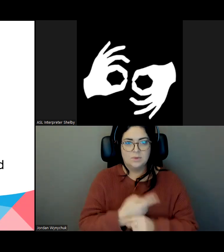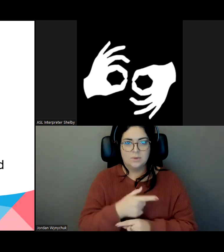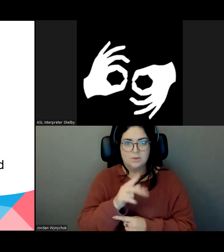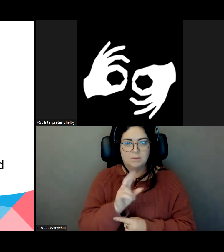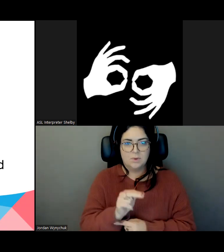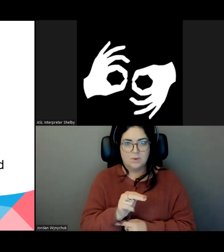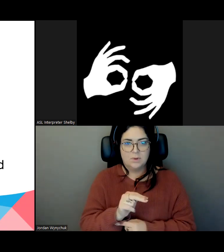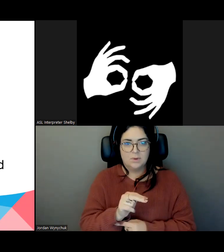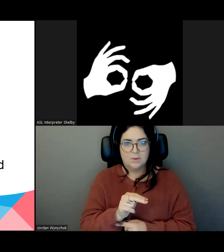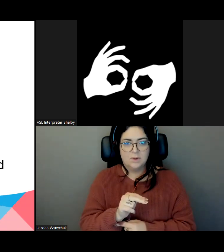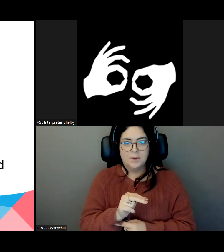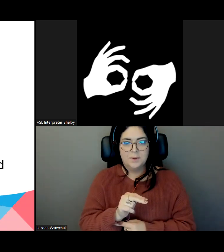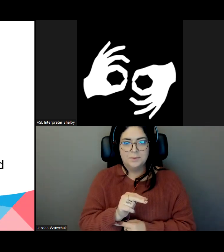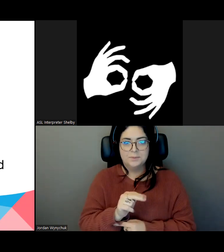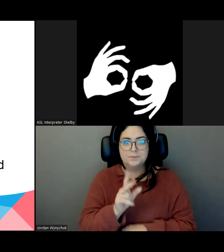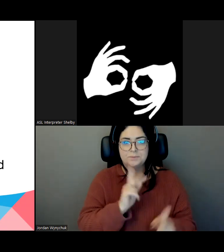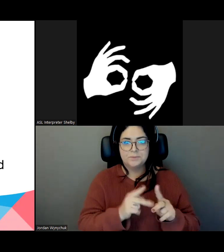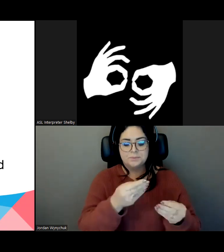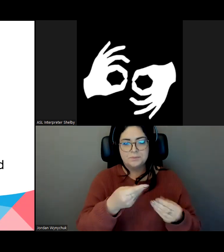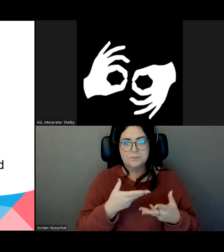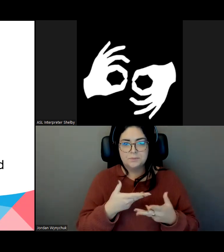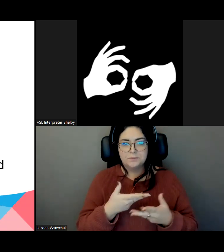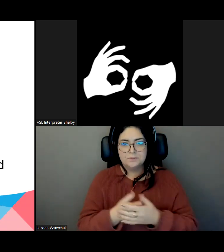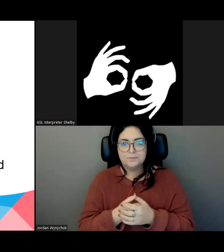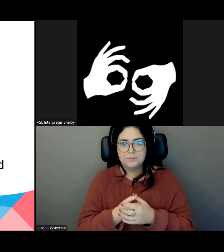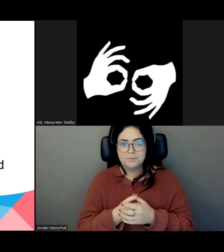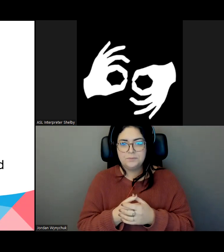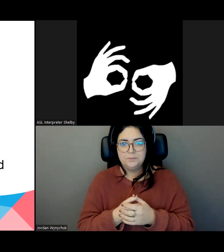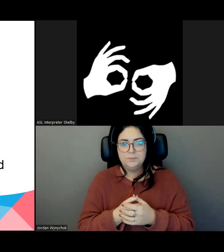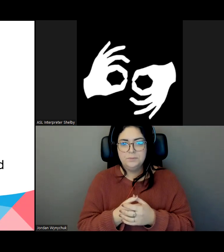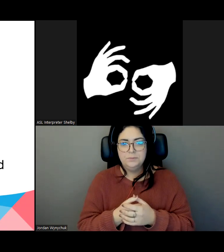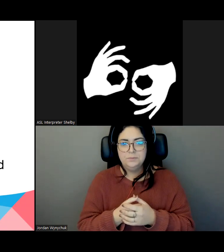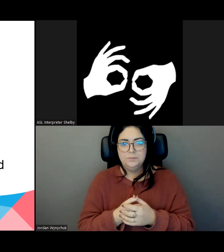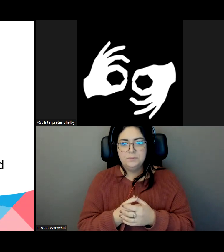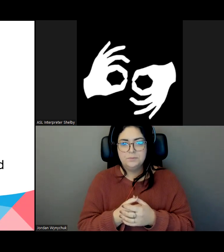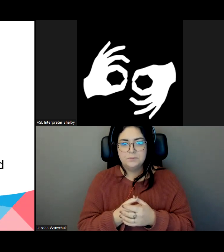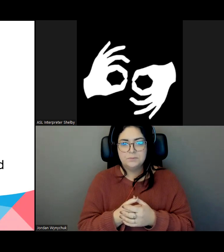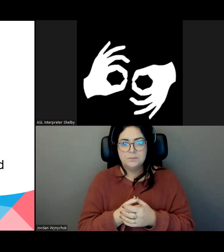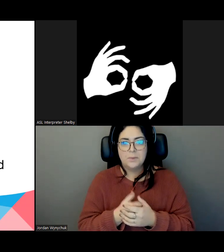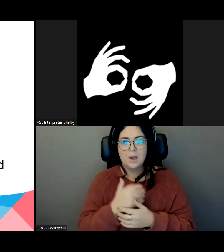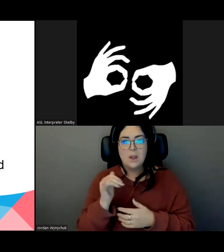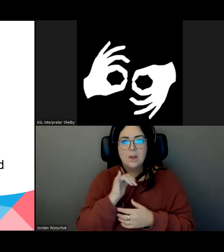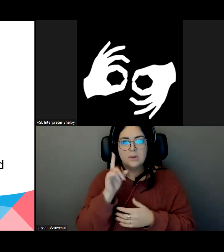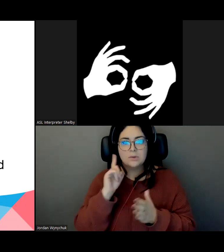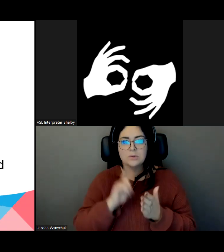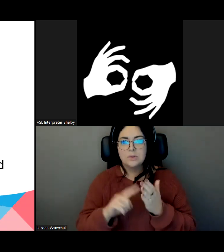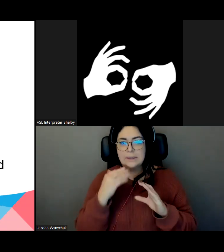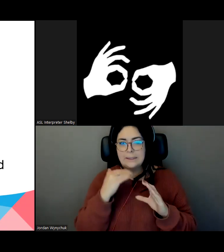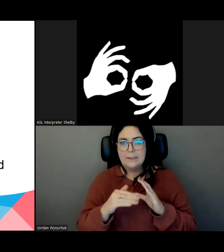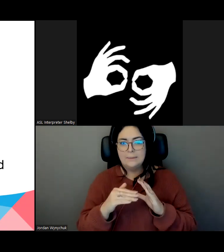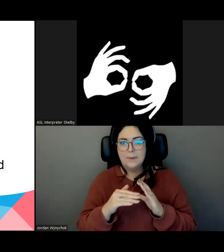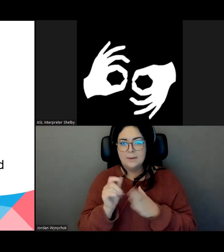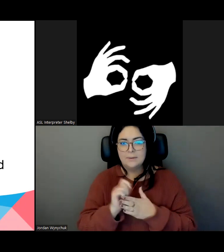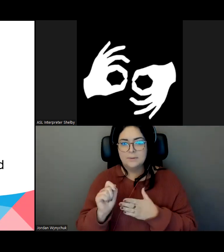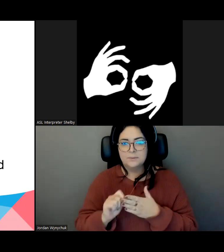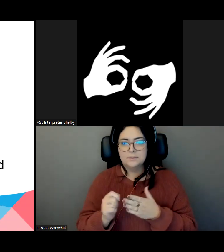would also say within that to pay attention to email signatures. You wouldn't believe